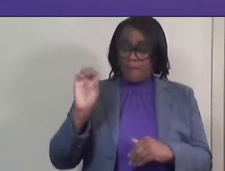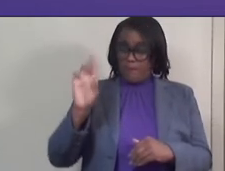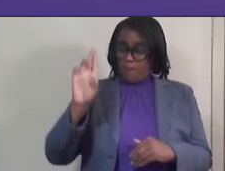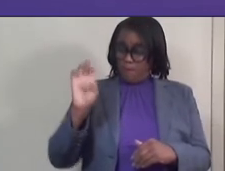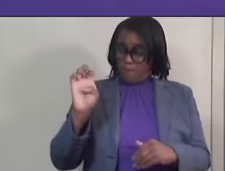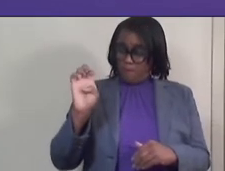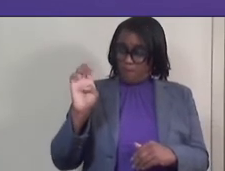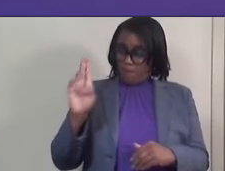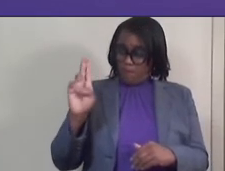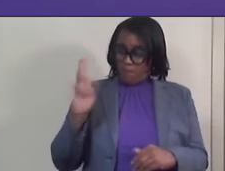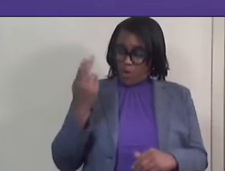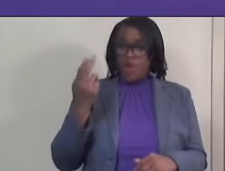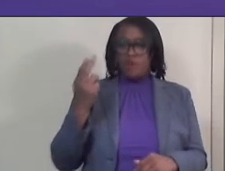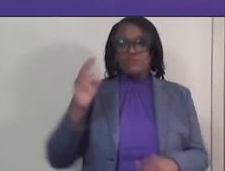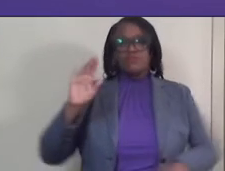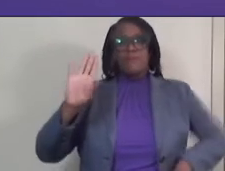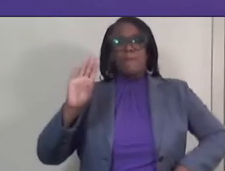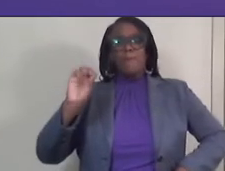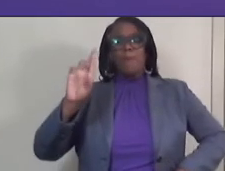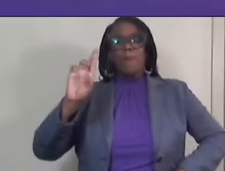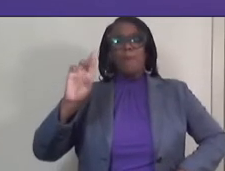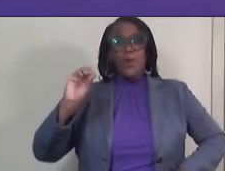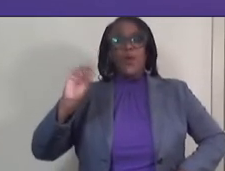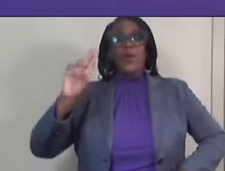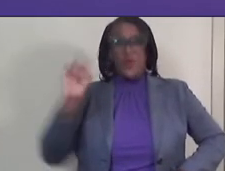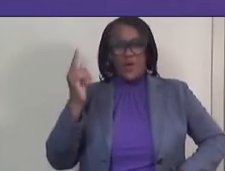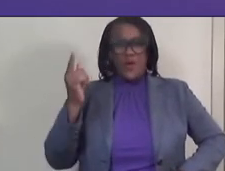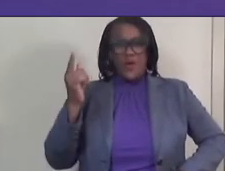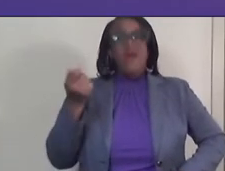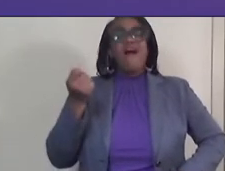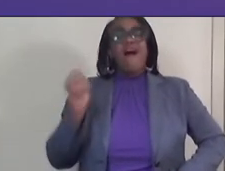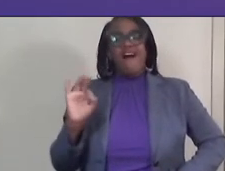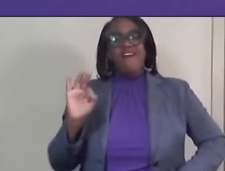incorporation. Black lives matter.